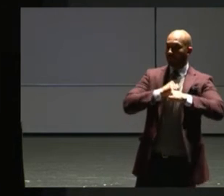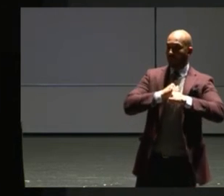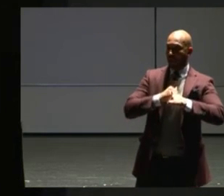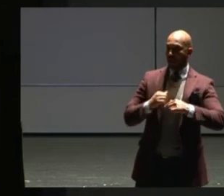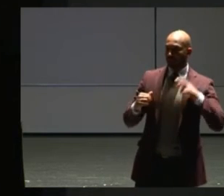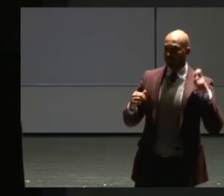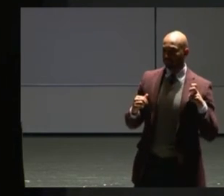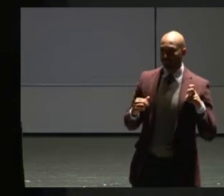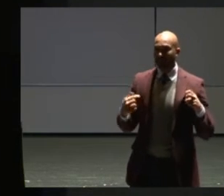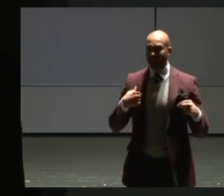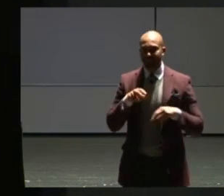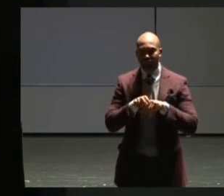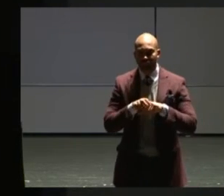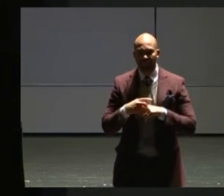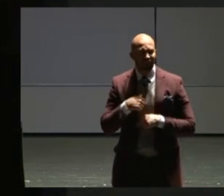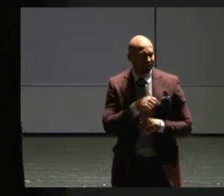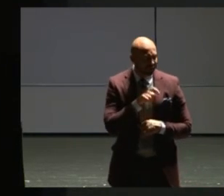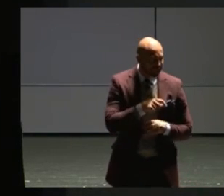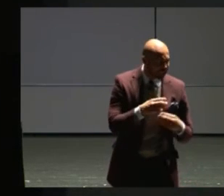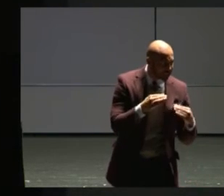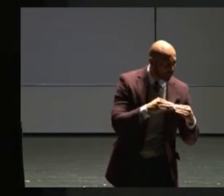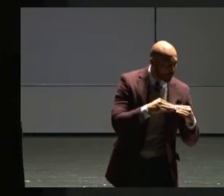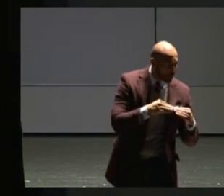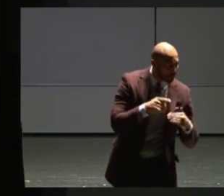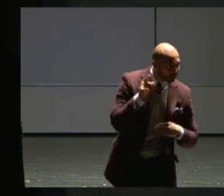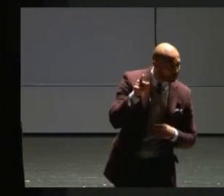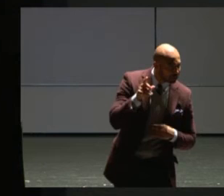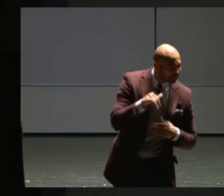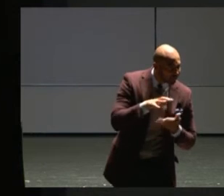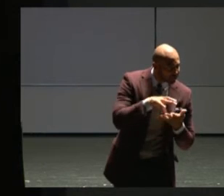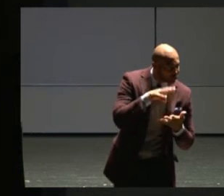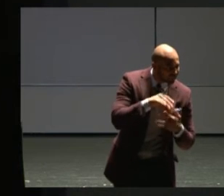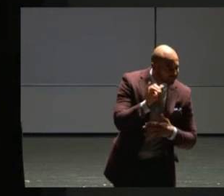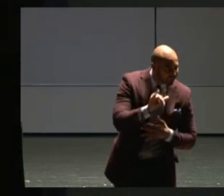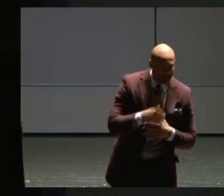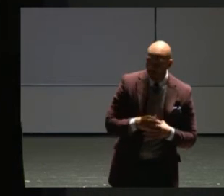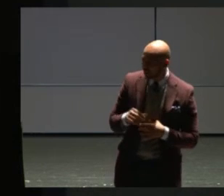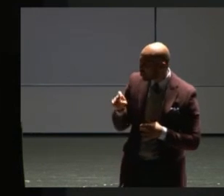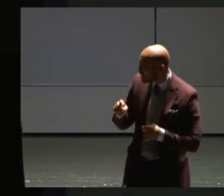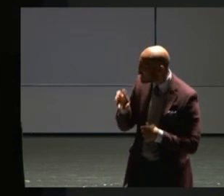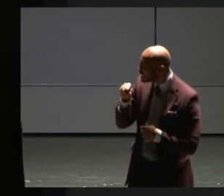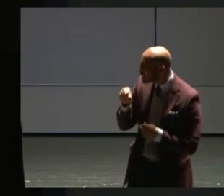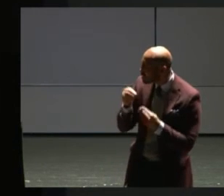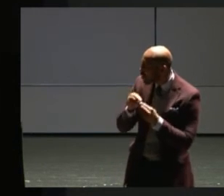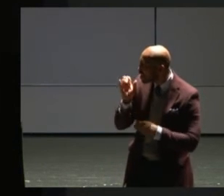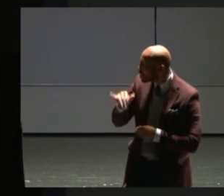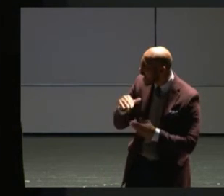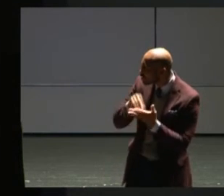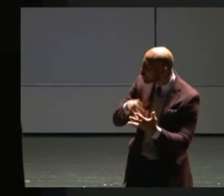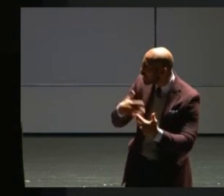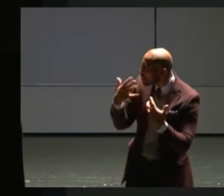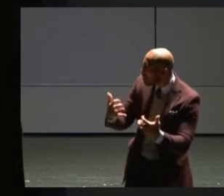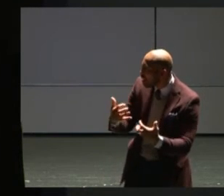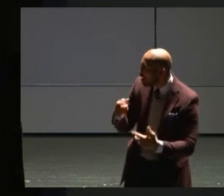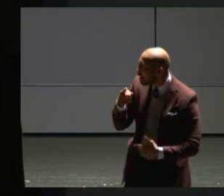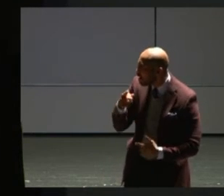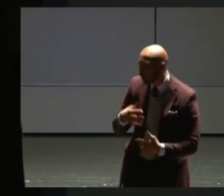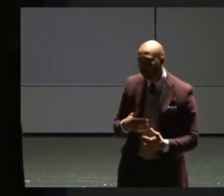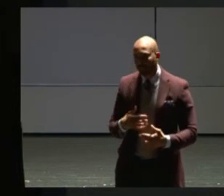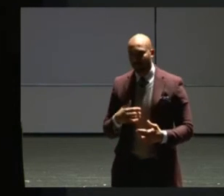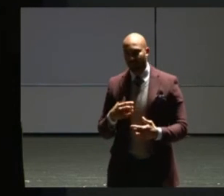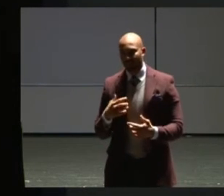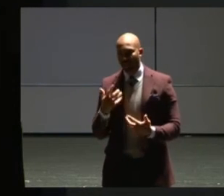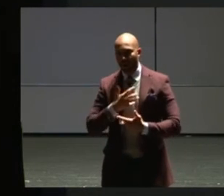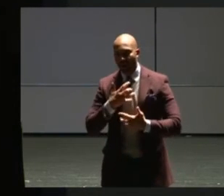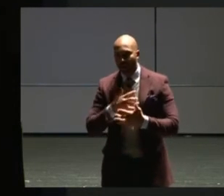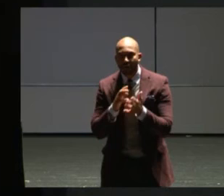just like that. The CEO leaning over saying, we need 60 more just like that. It was a love fest. It was just incredible